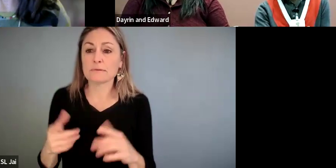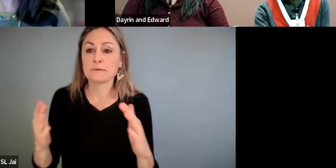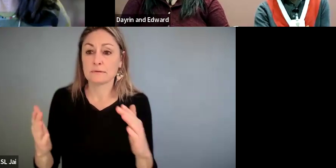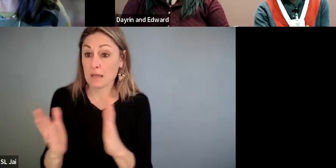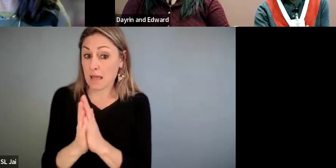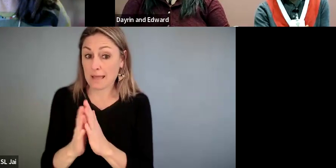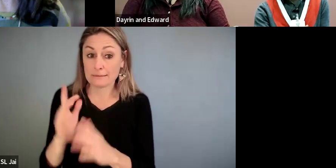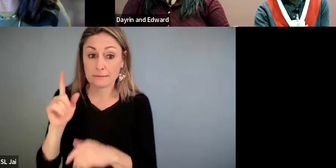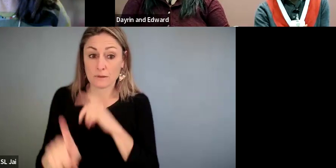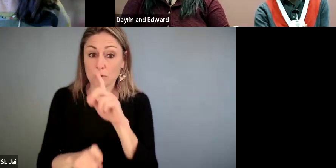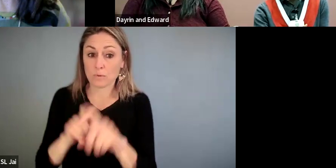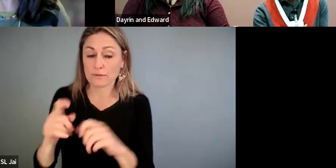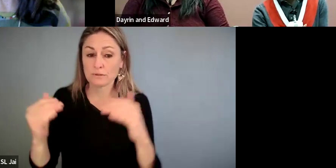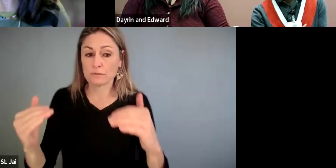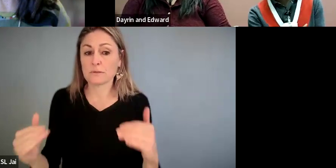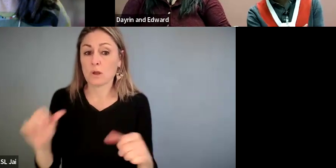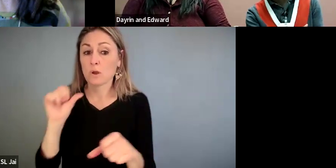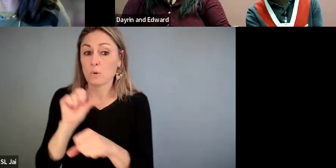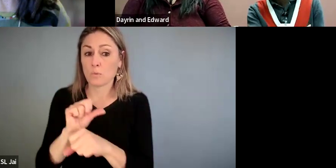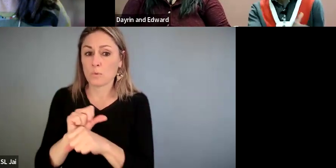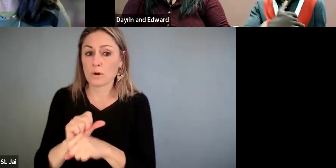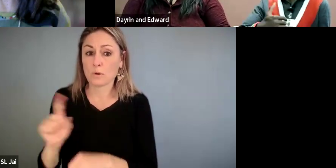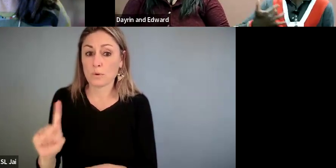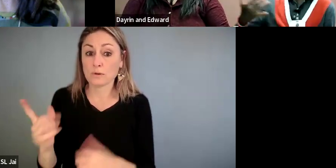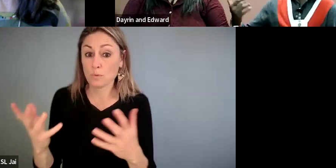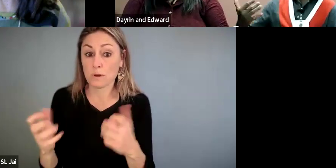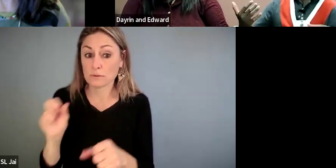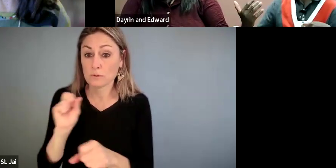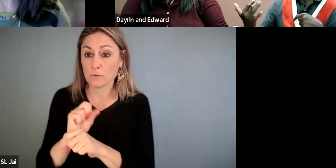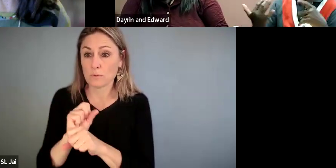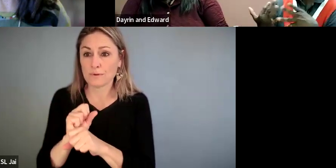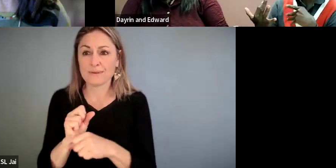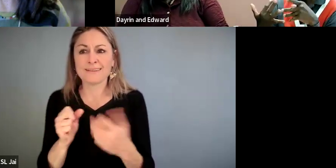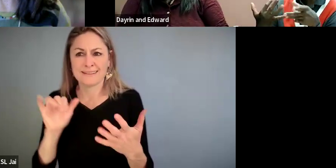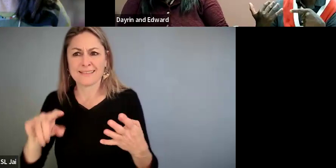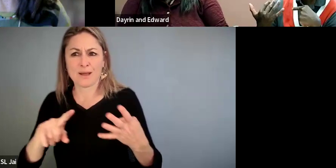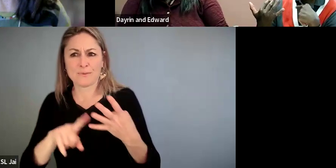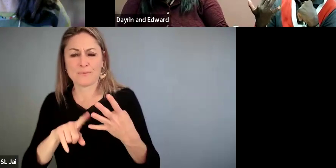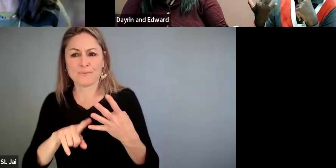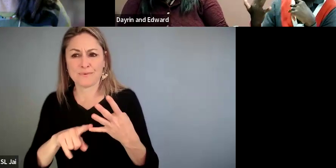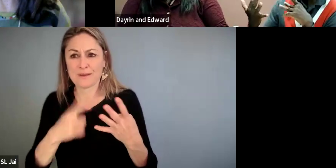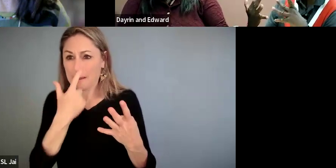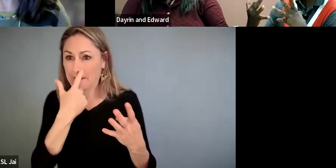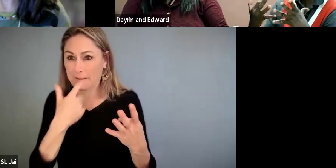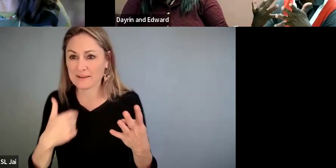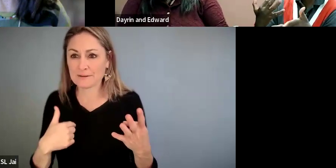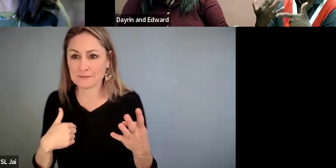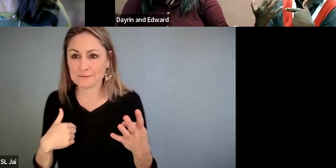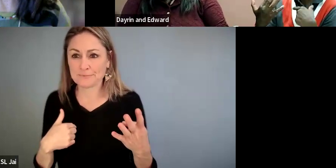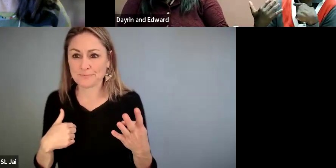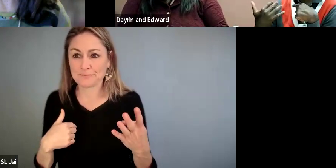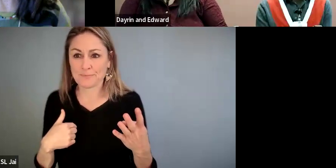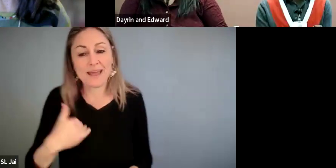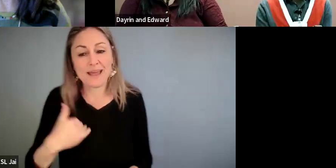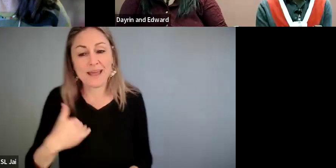Asking question work where you want to work is that's one of the process I continue to